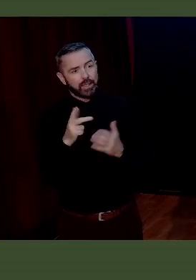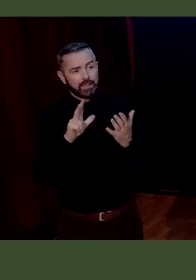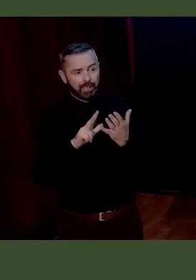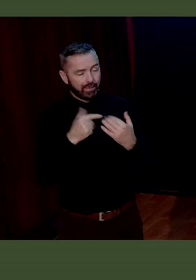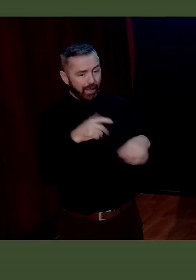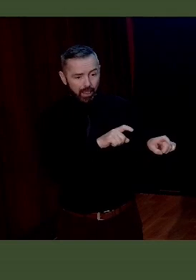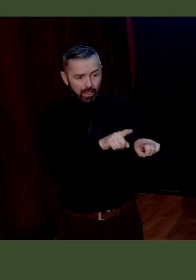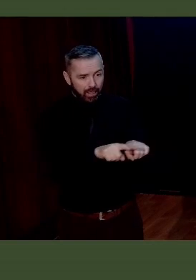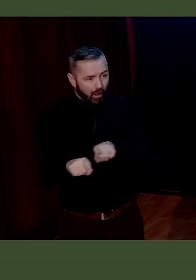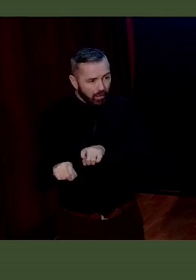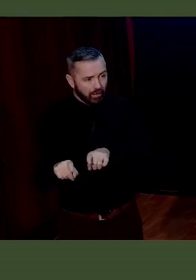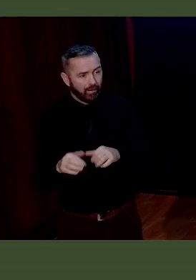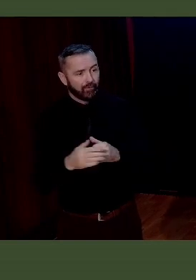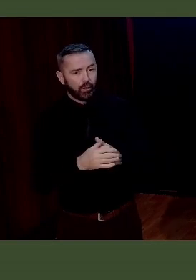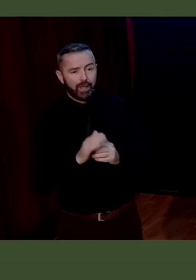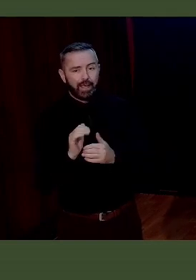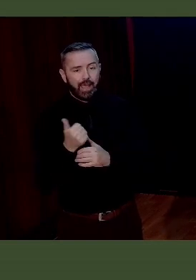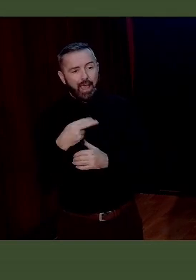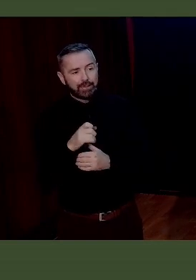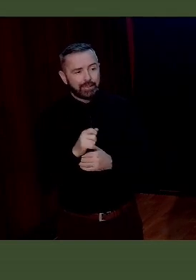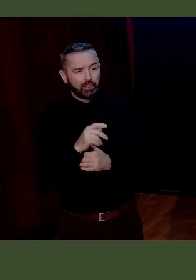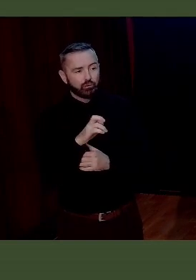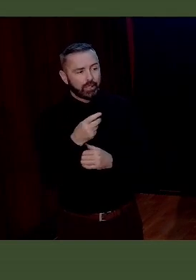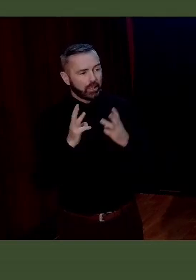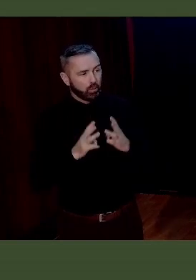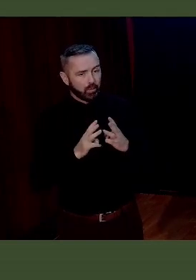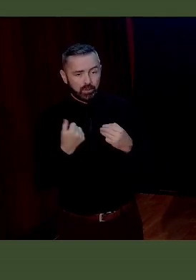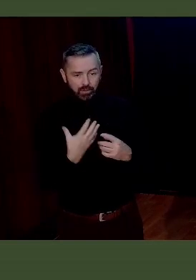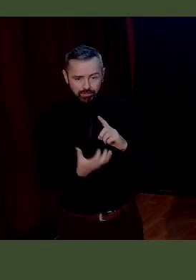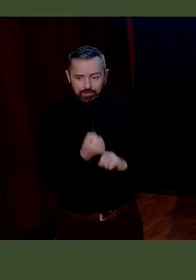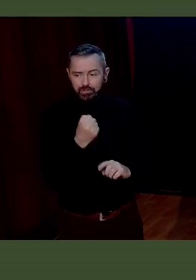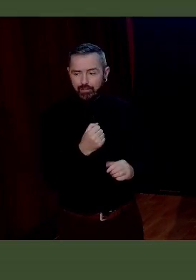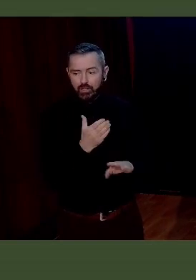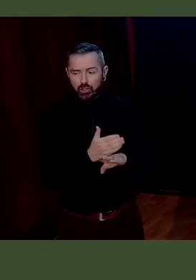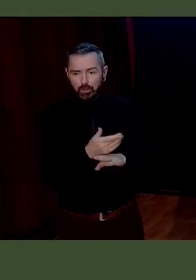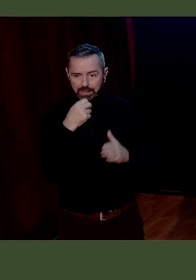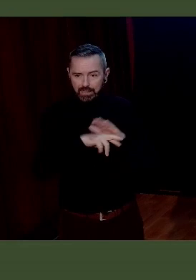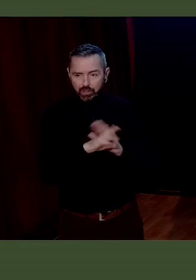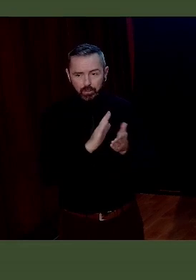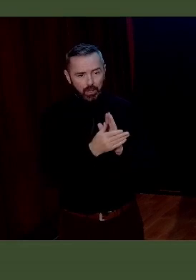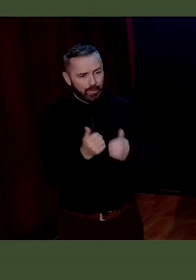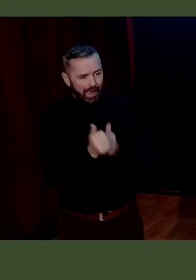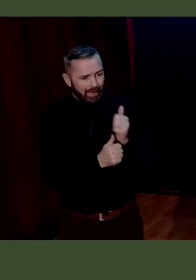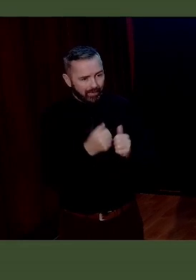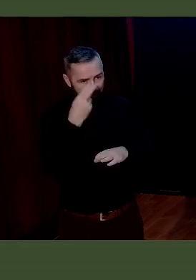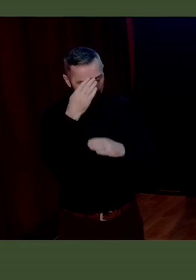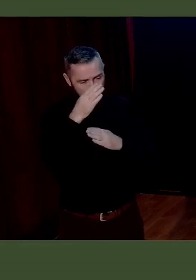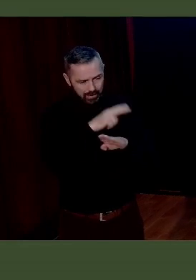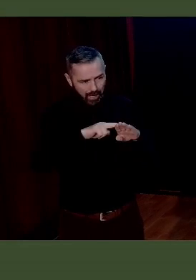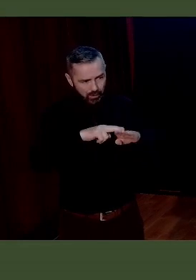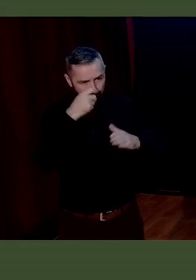as an anti-treaty woman to get a job, she got a job as a teacher when she becomes active in the Irish National